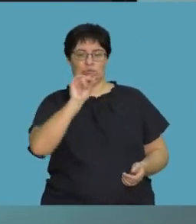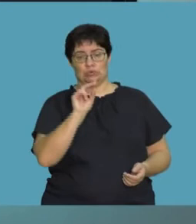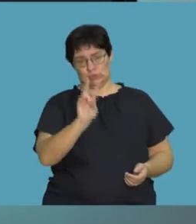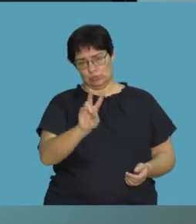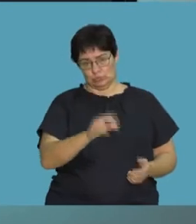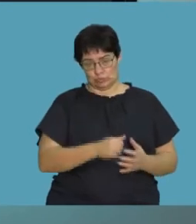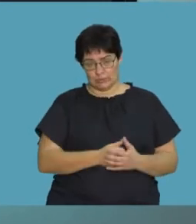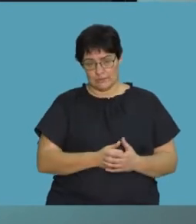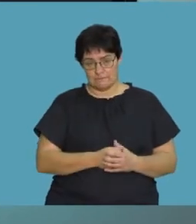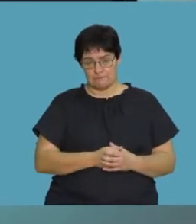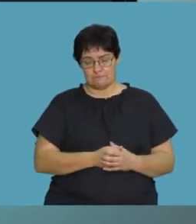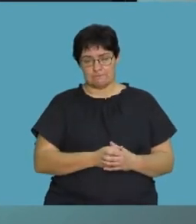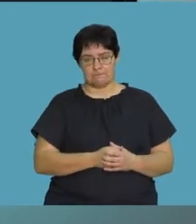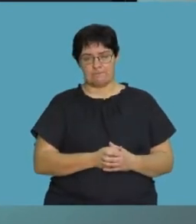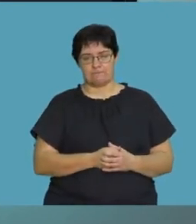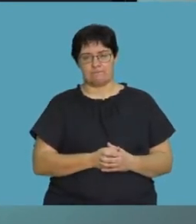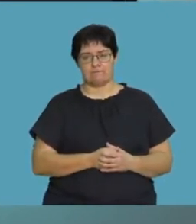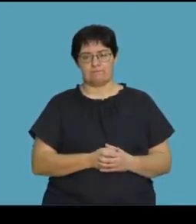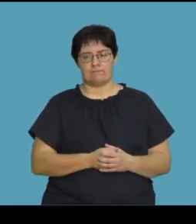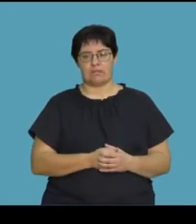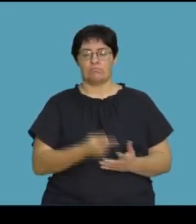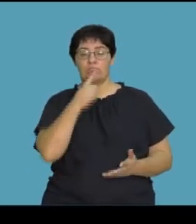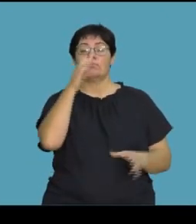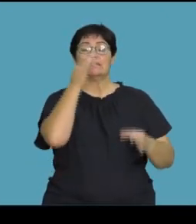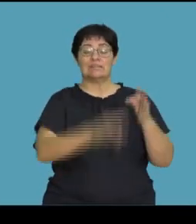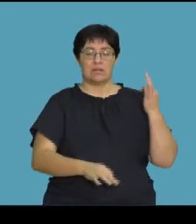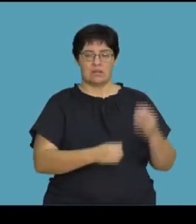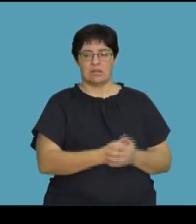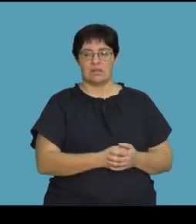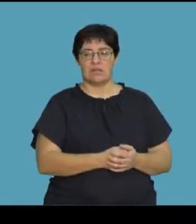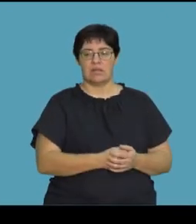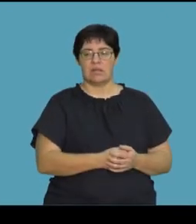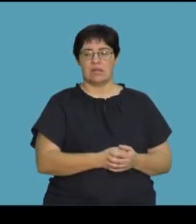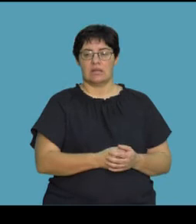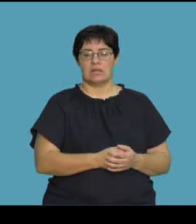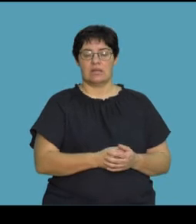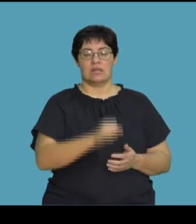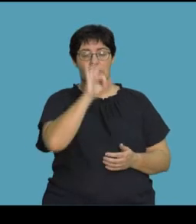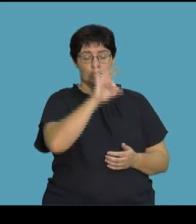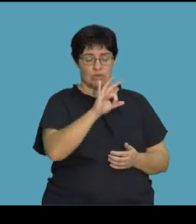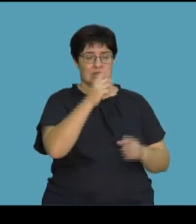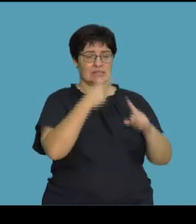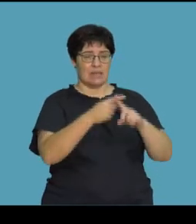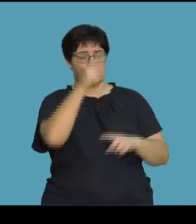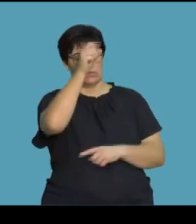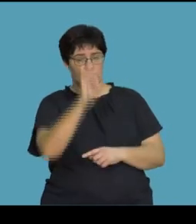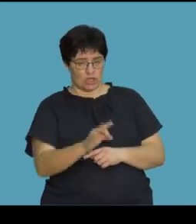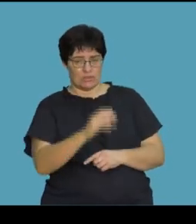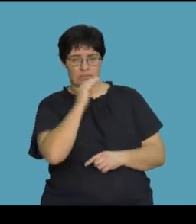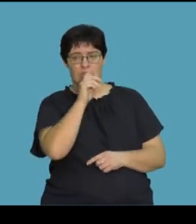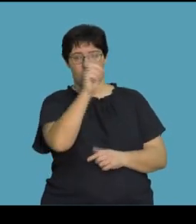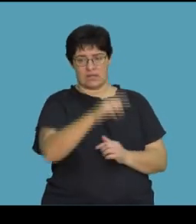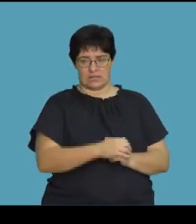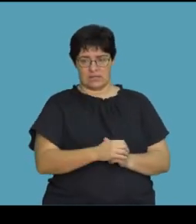I'm choosing the 2 specifically. Now, to simplify this, 3 multiplied by a third